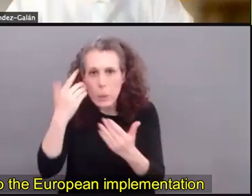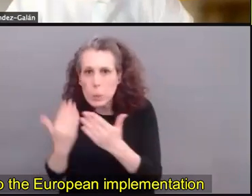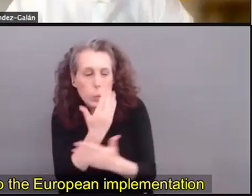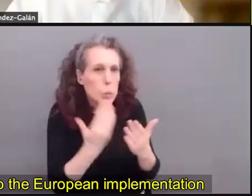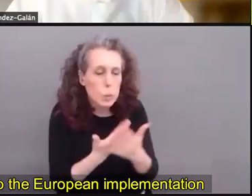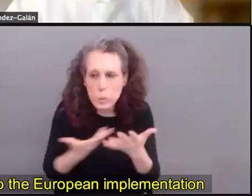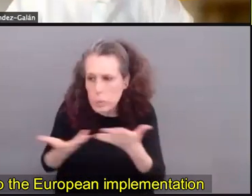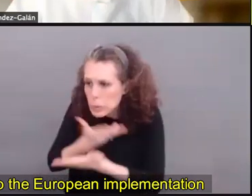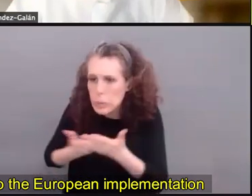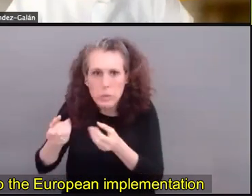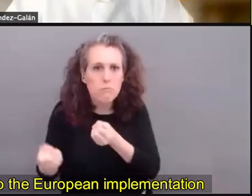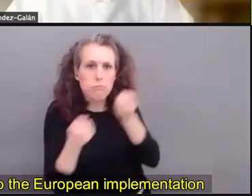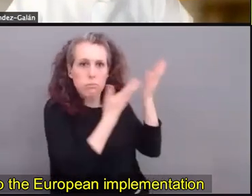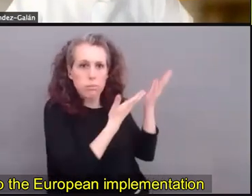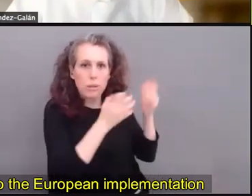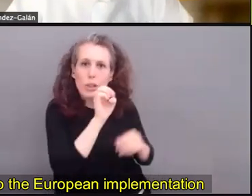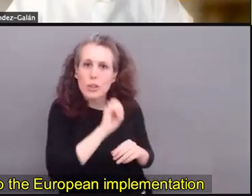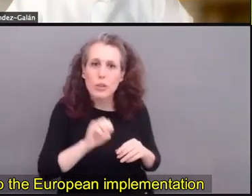to the European